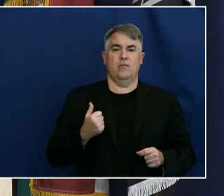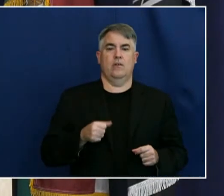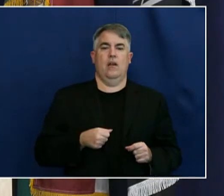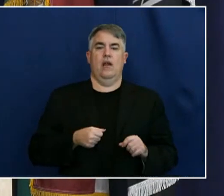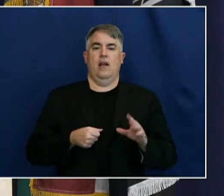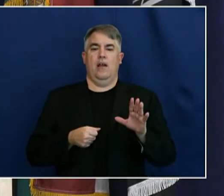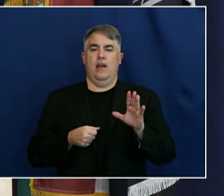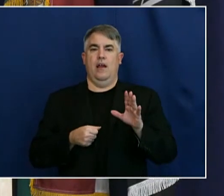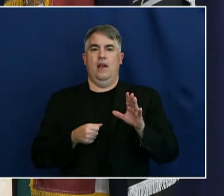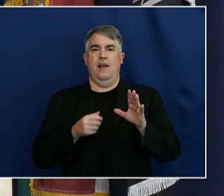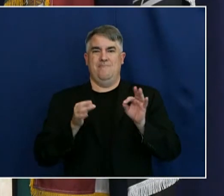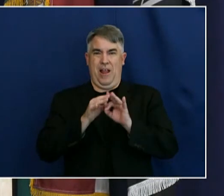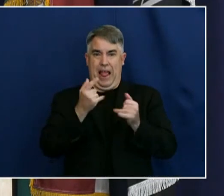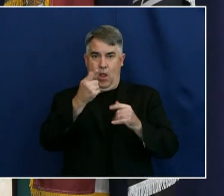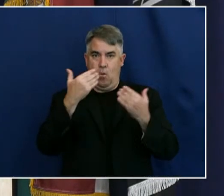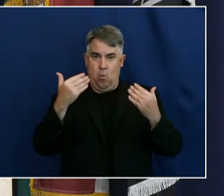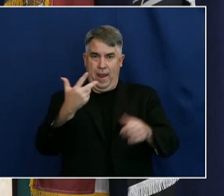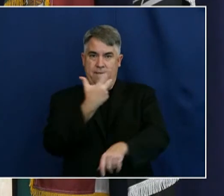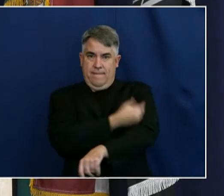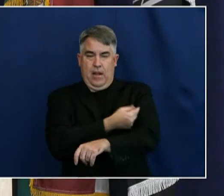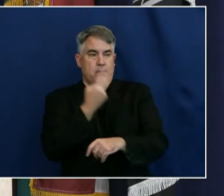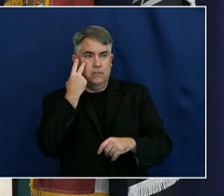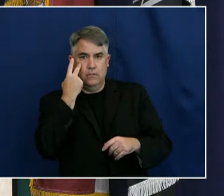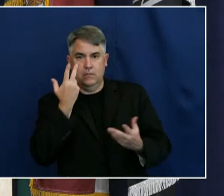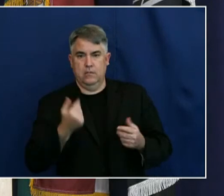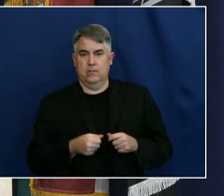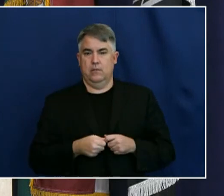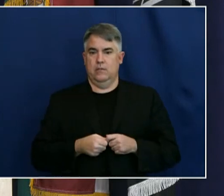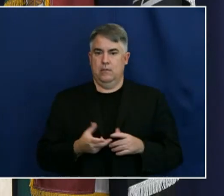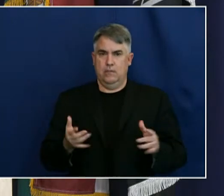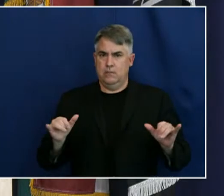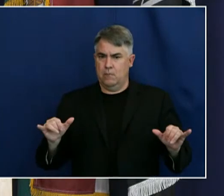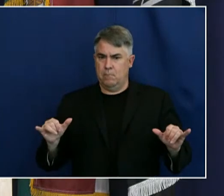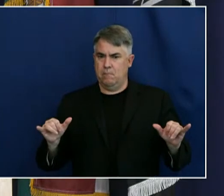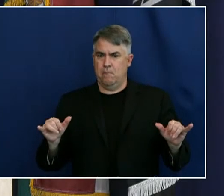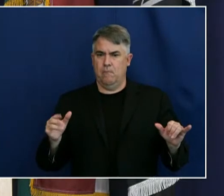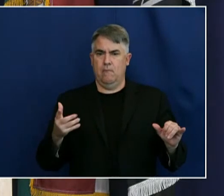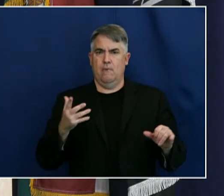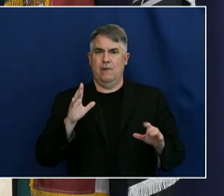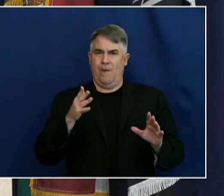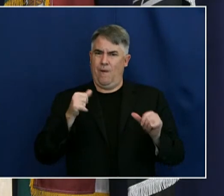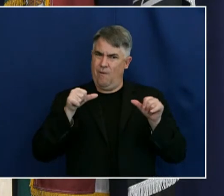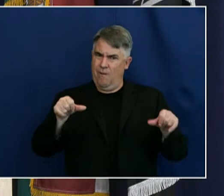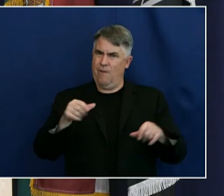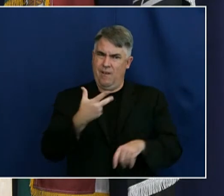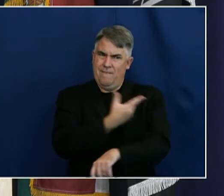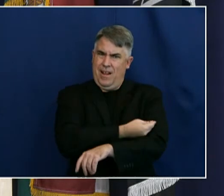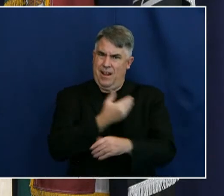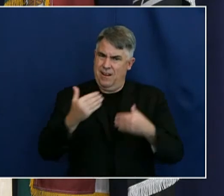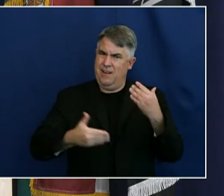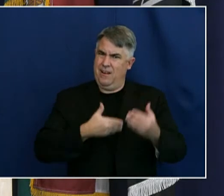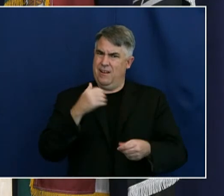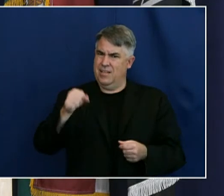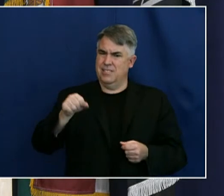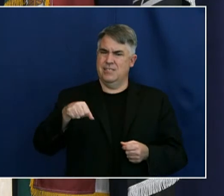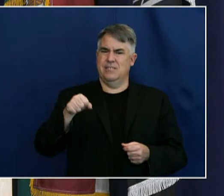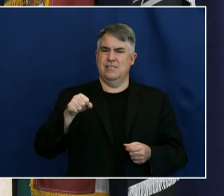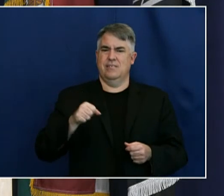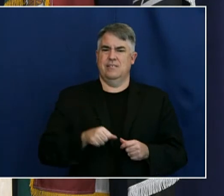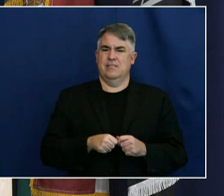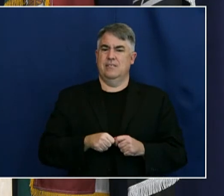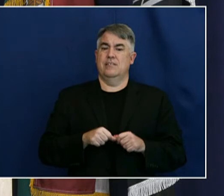when it's your turn. That message has not changed. And again, this is important for scientists to look